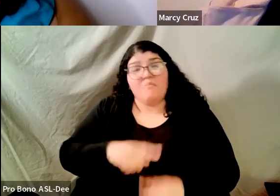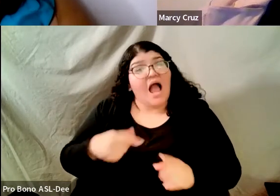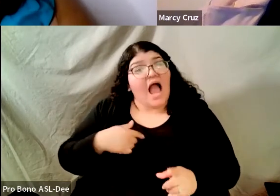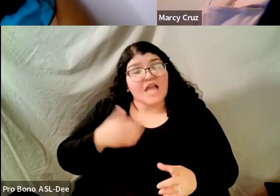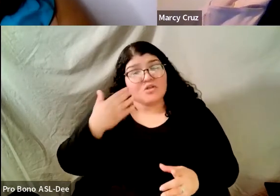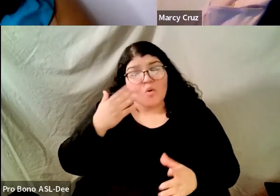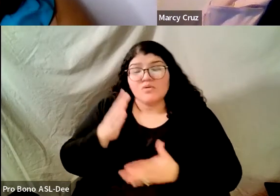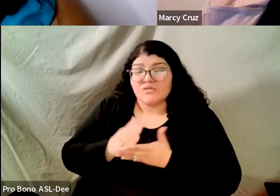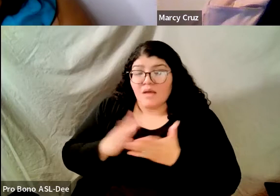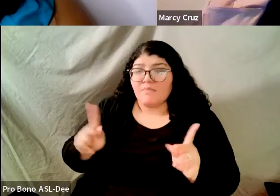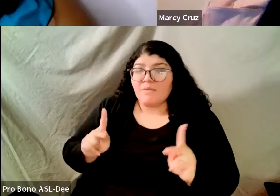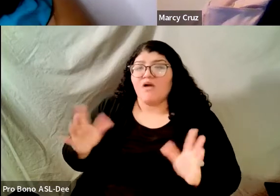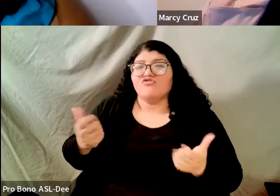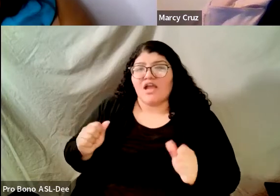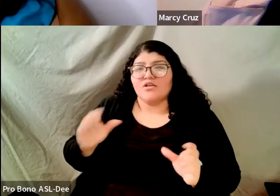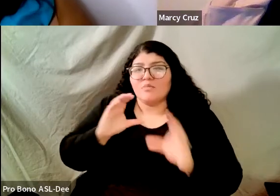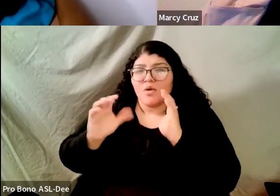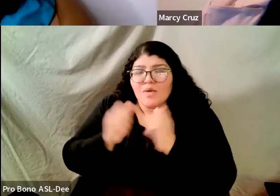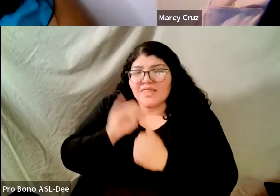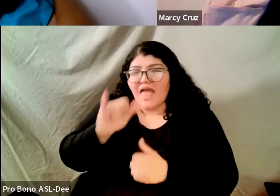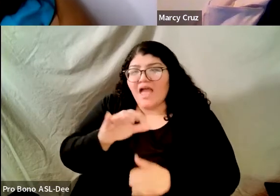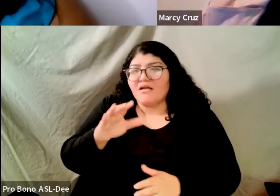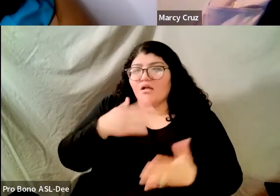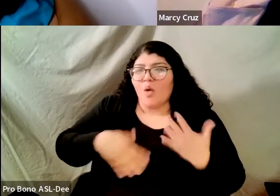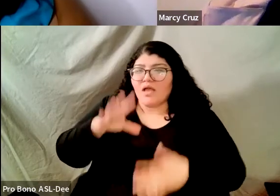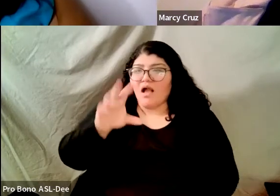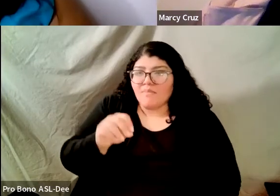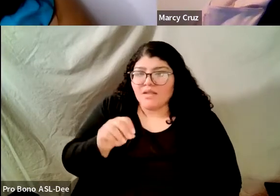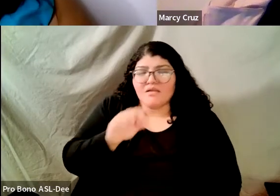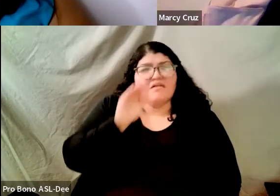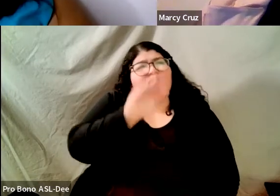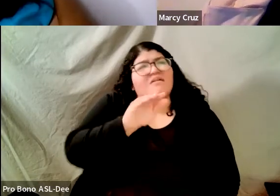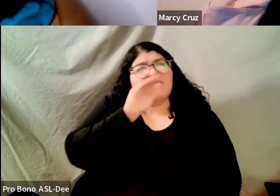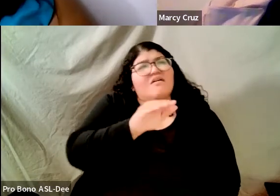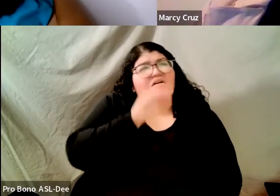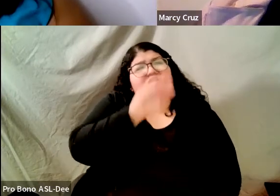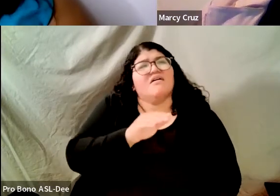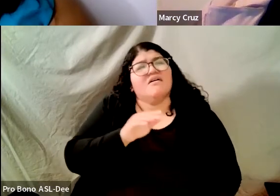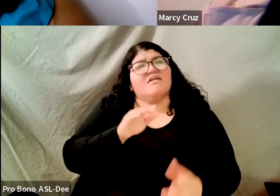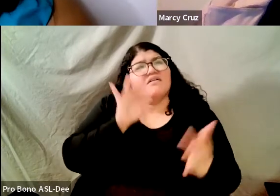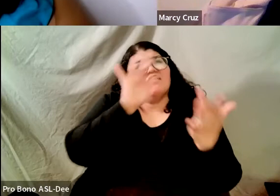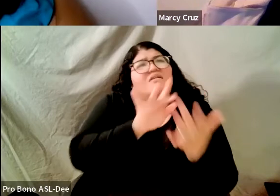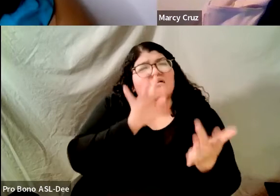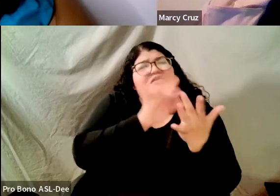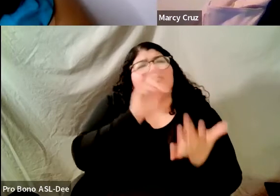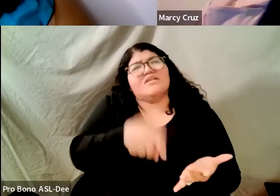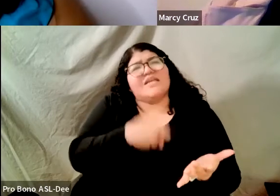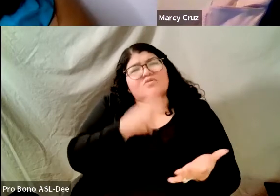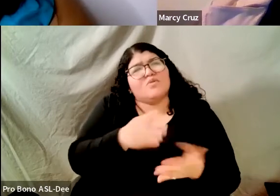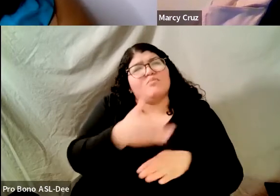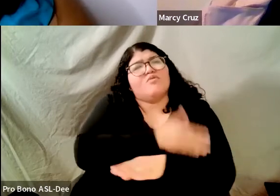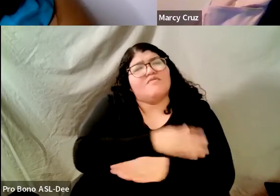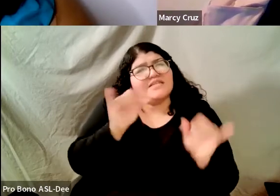trying to communicate with them and say, you need to do that. But that wouldn't be my department. I'm more on the side of promoting people on